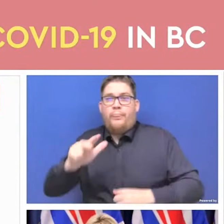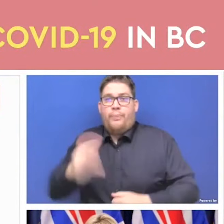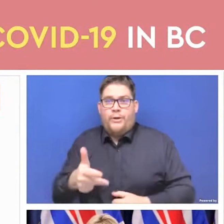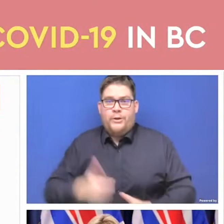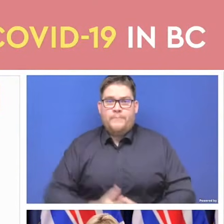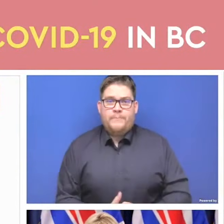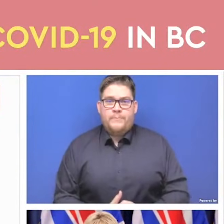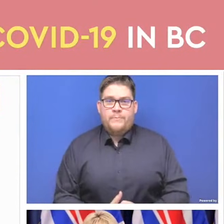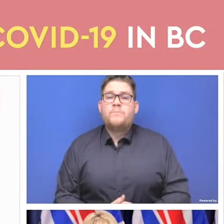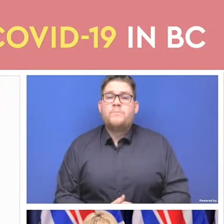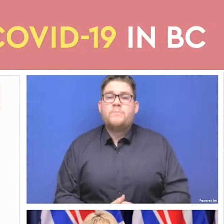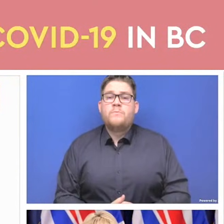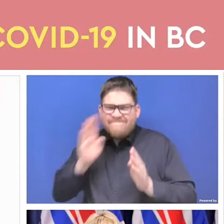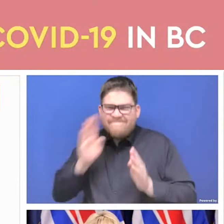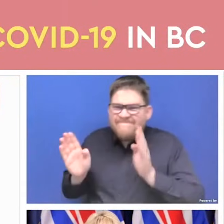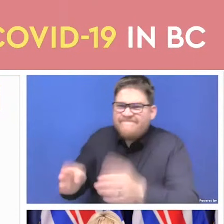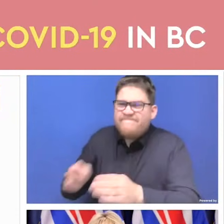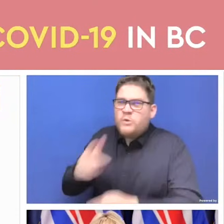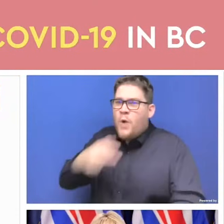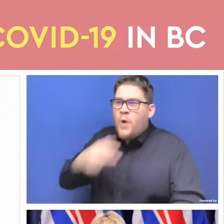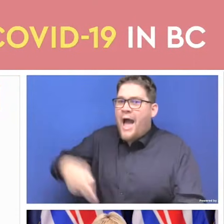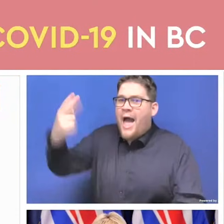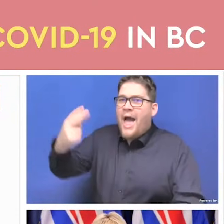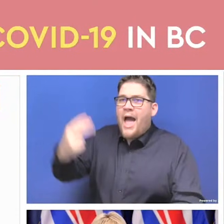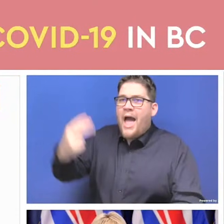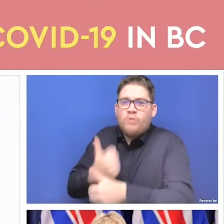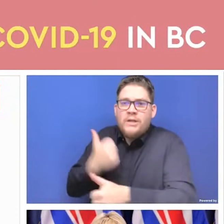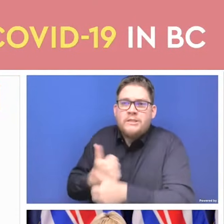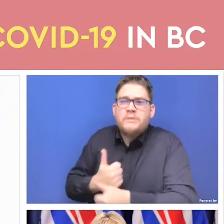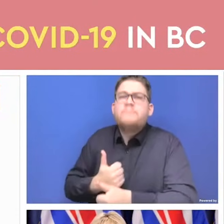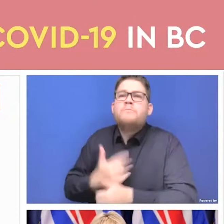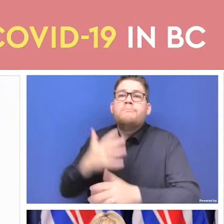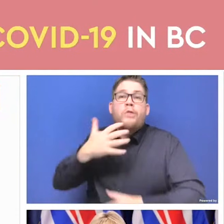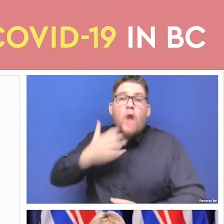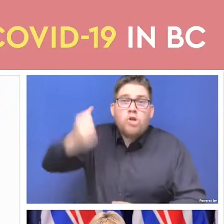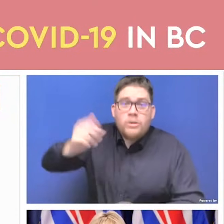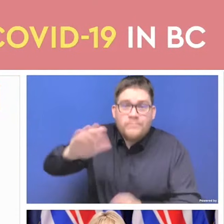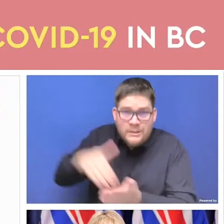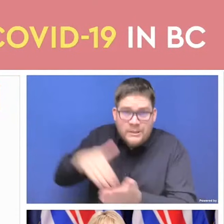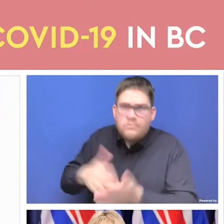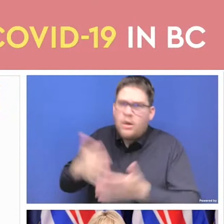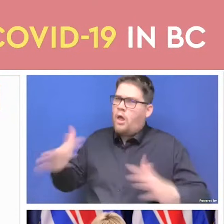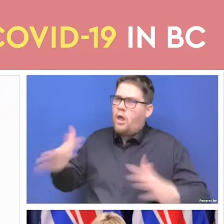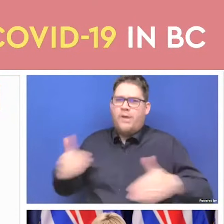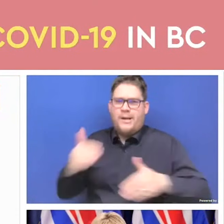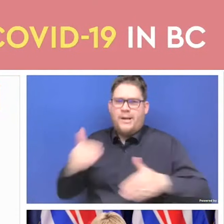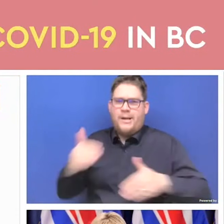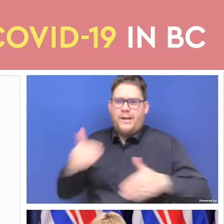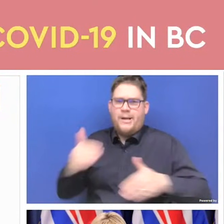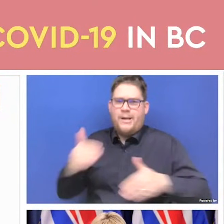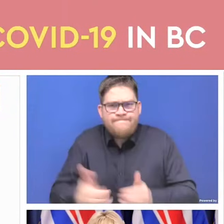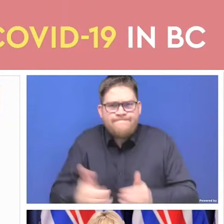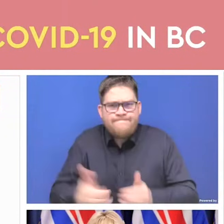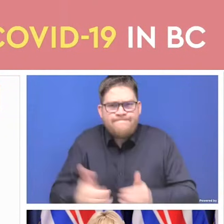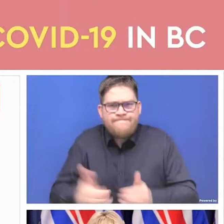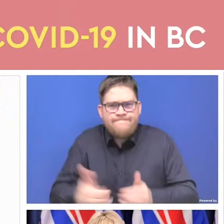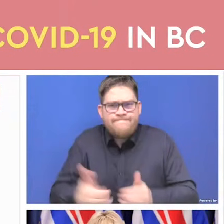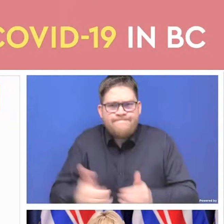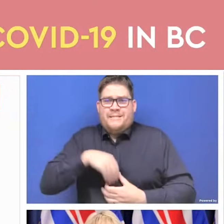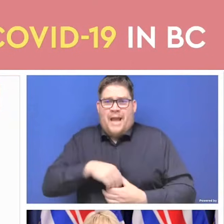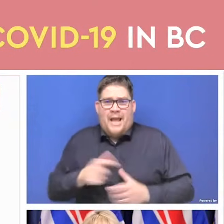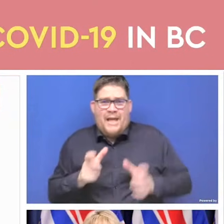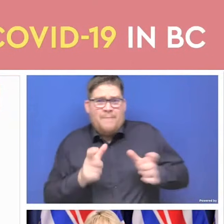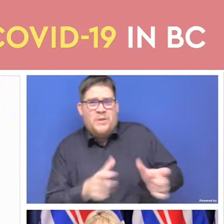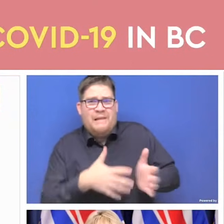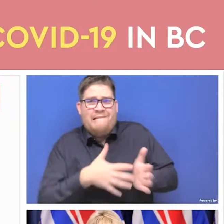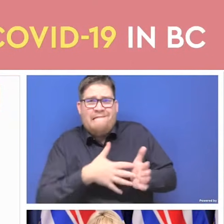long-term care residents, which is underway. It includes people who don't have a strong immune system, and we've already started a dose 3 to try